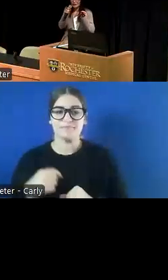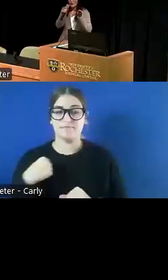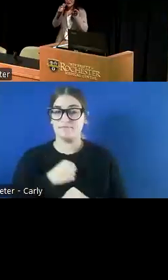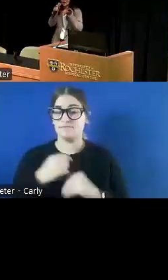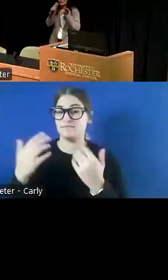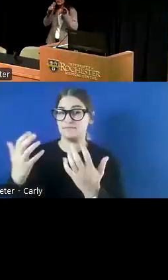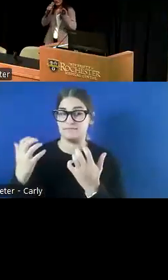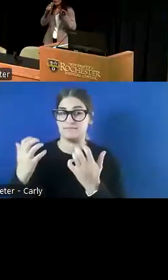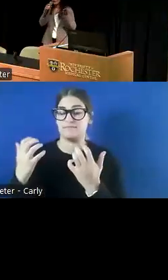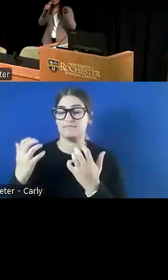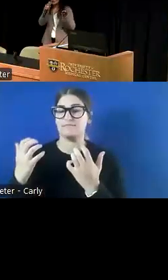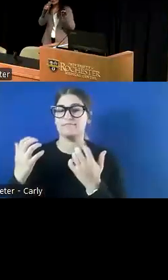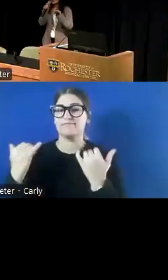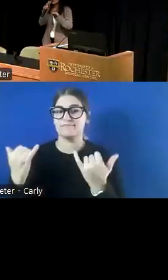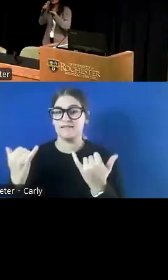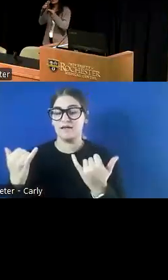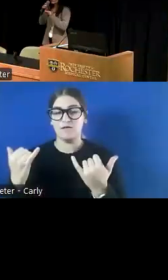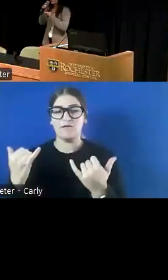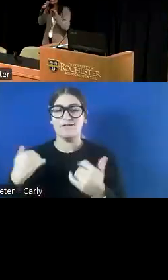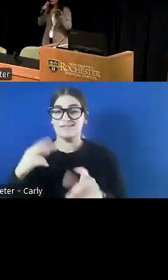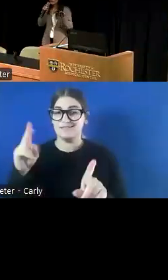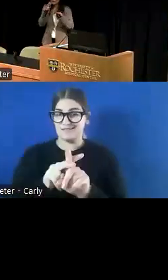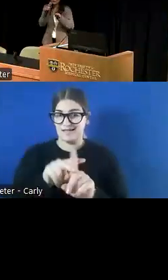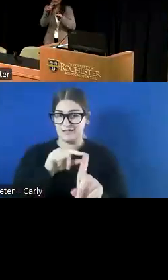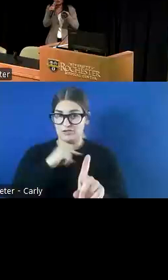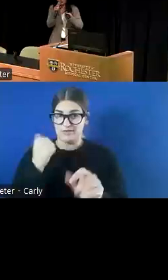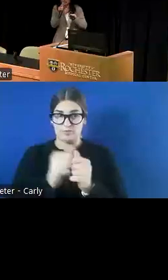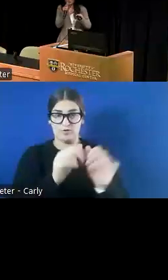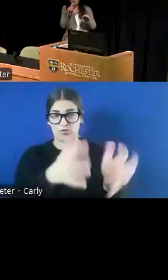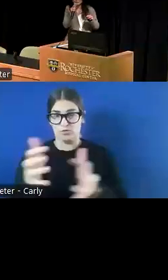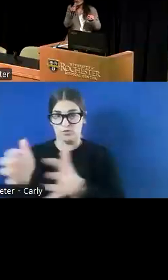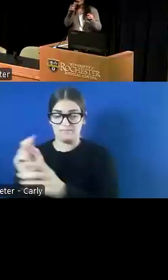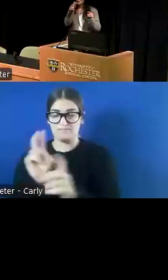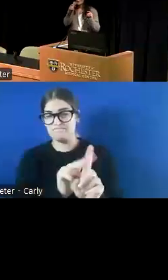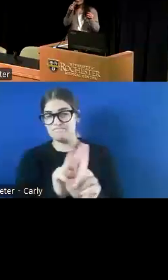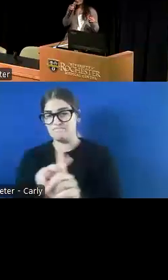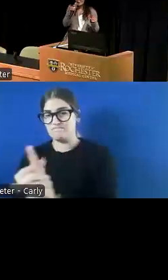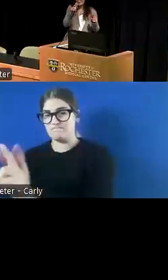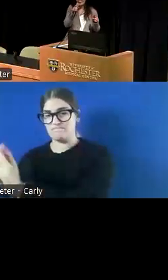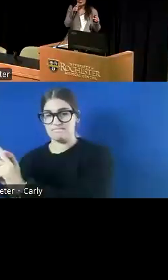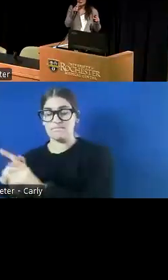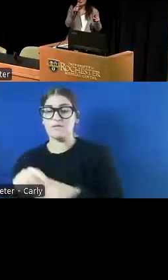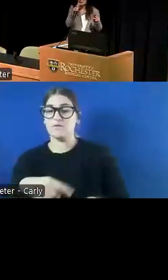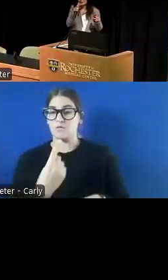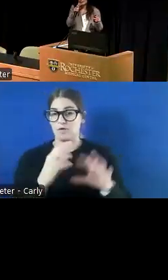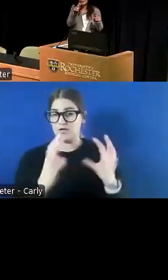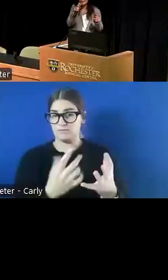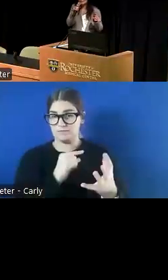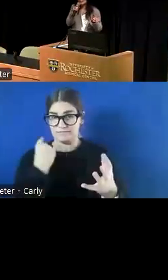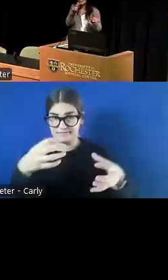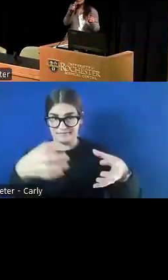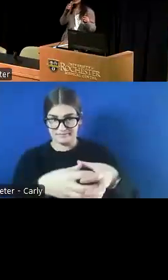then have chaplains assigned to different group, one out of these 3 different groups. One group of chaplain will receive